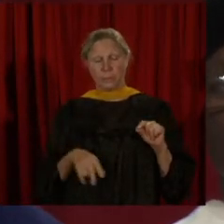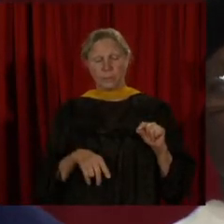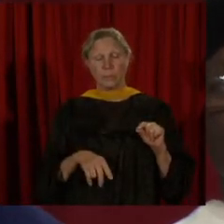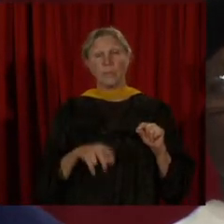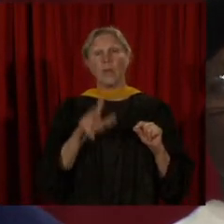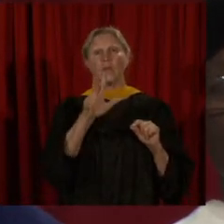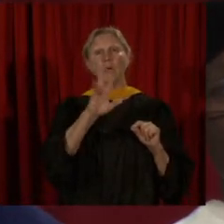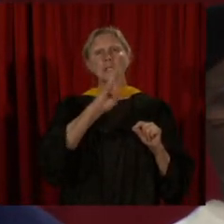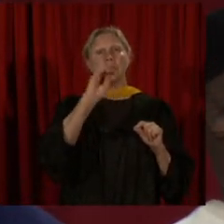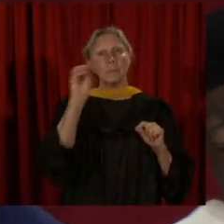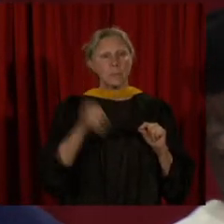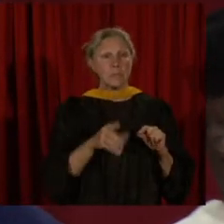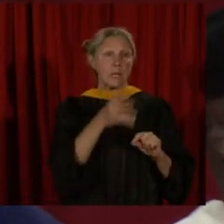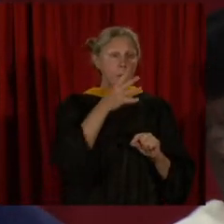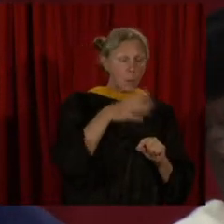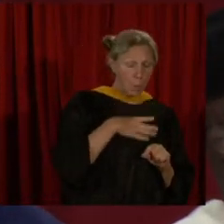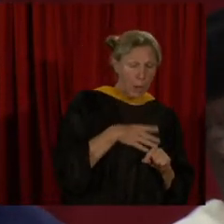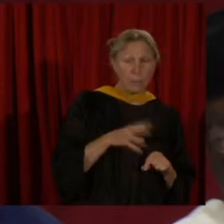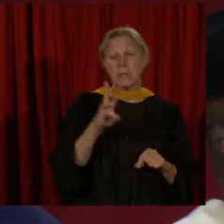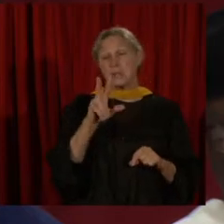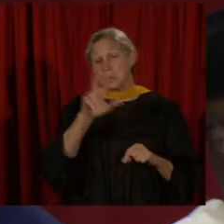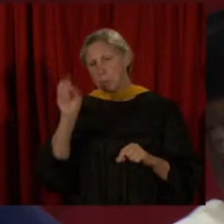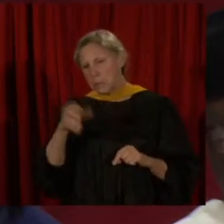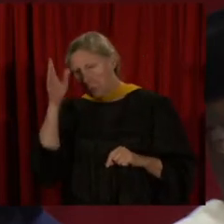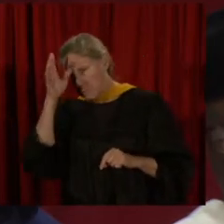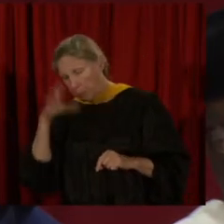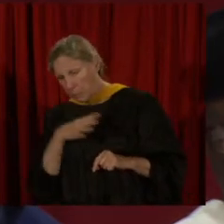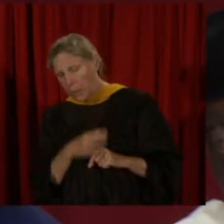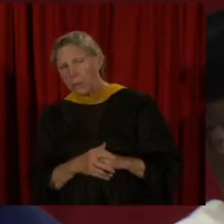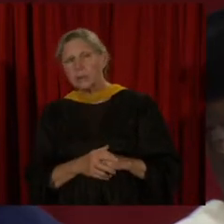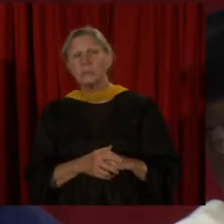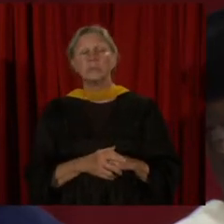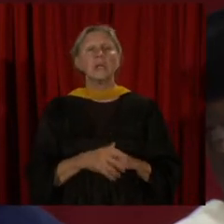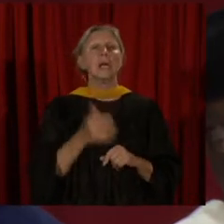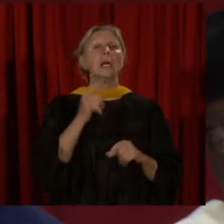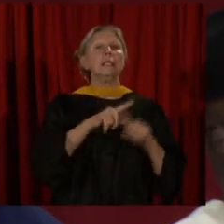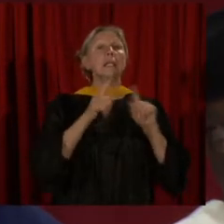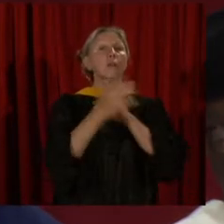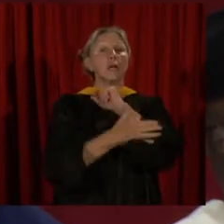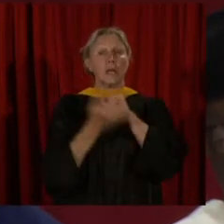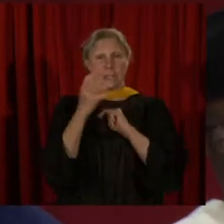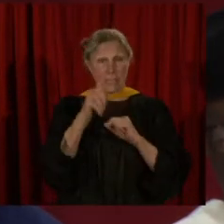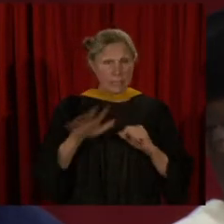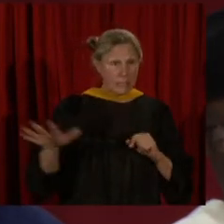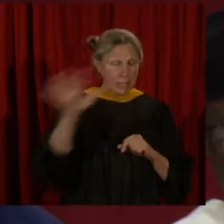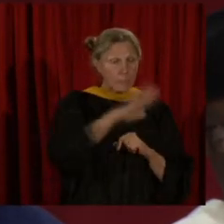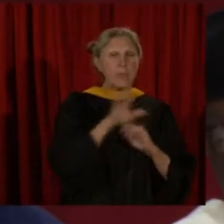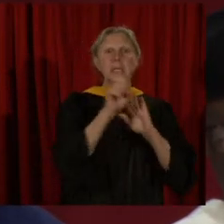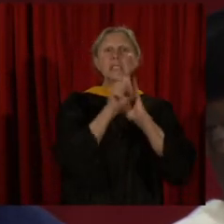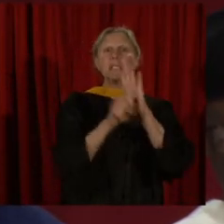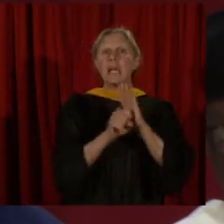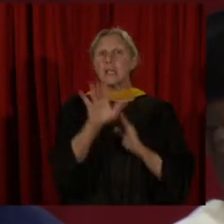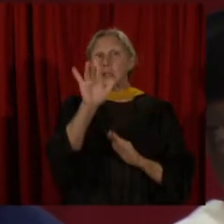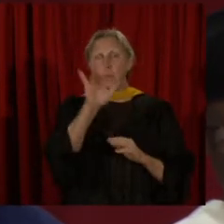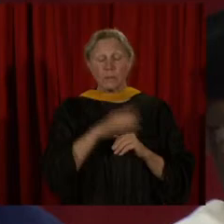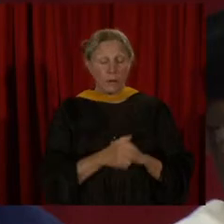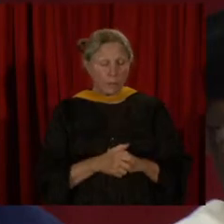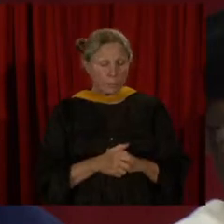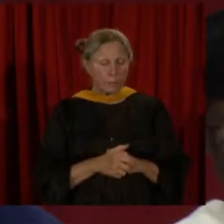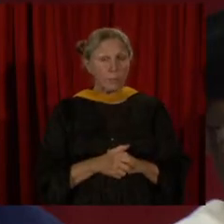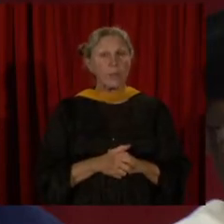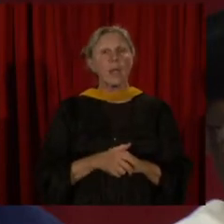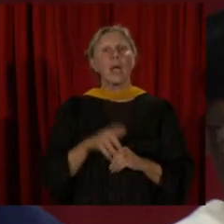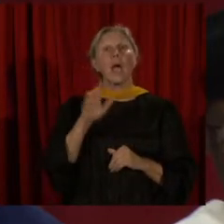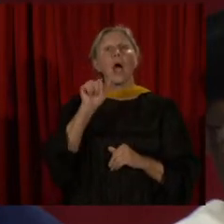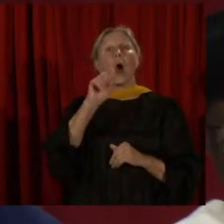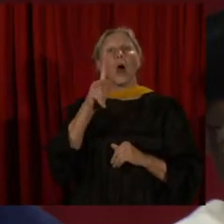37% of you are women, 63% men. You come from 16 countries, 25 states, 32 of Arkansas's